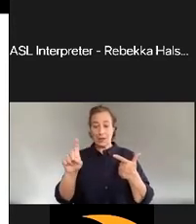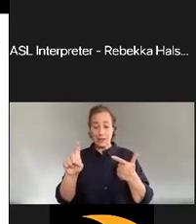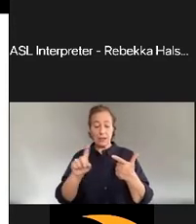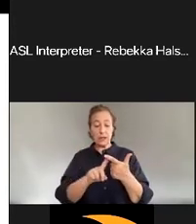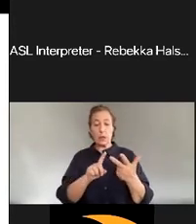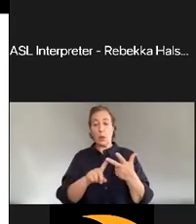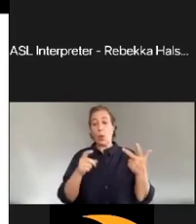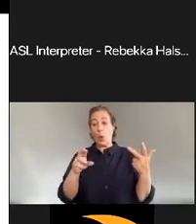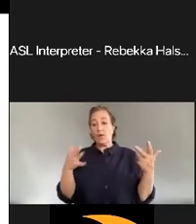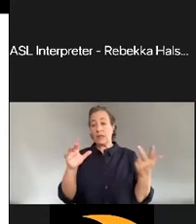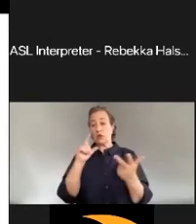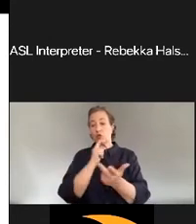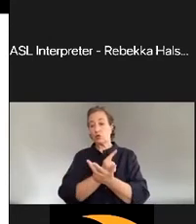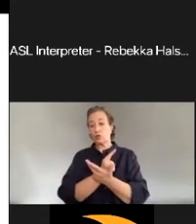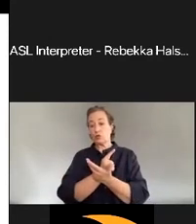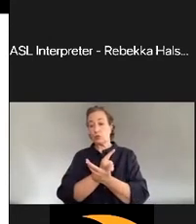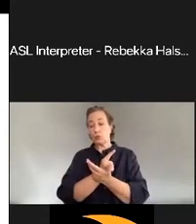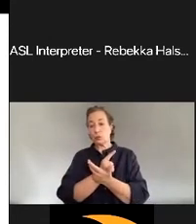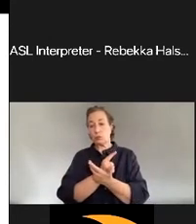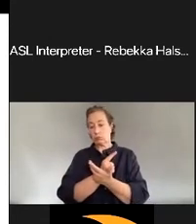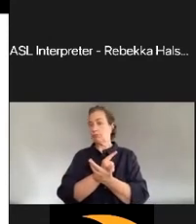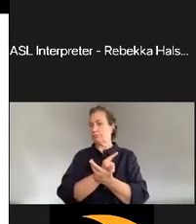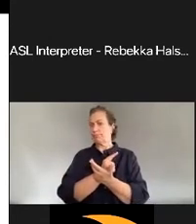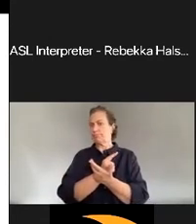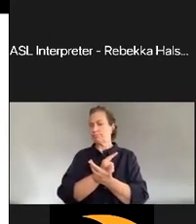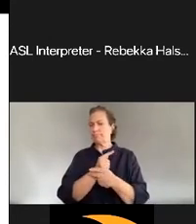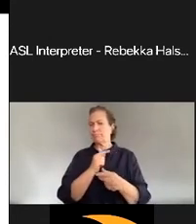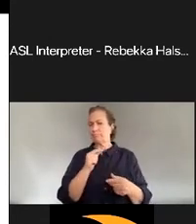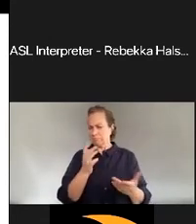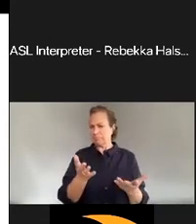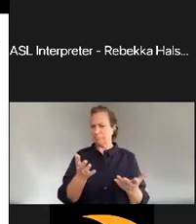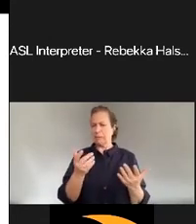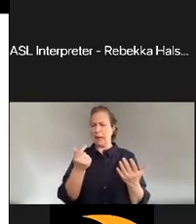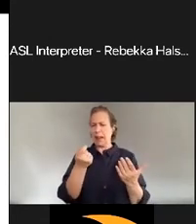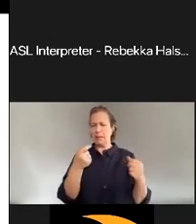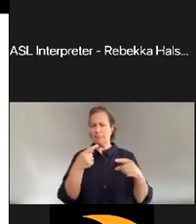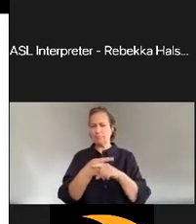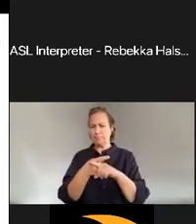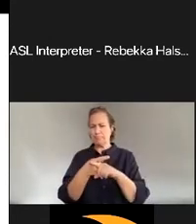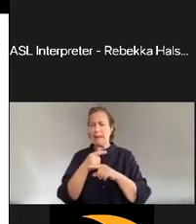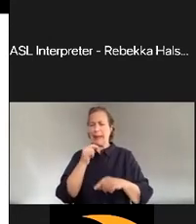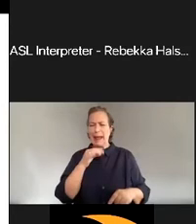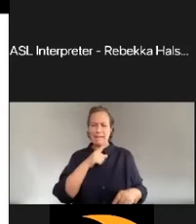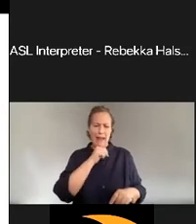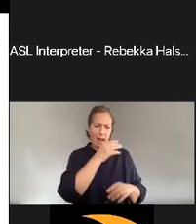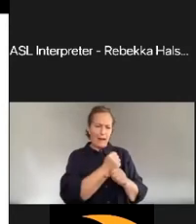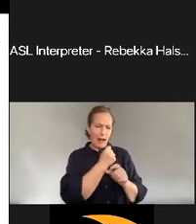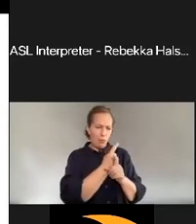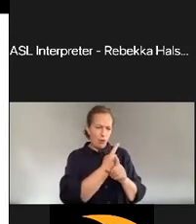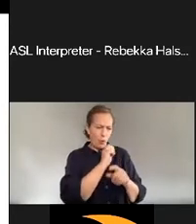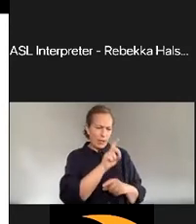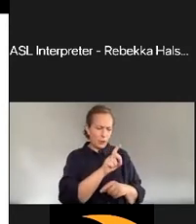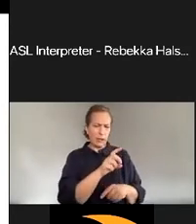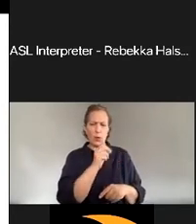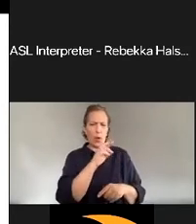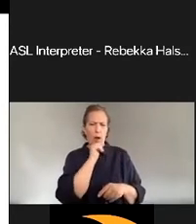graduated. And so you can see how if a kid doesn't get the free appropriate public education or isn't getting the care that they need